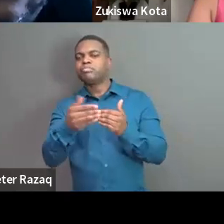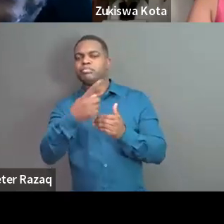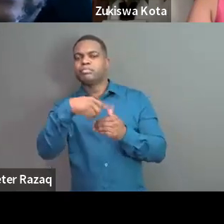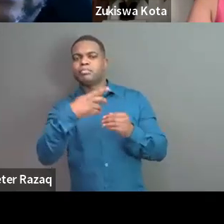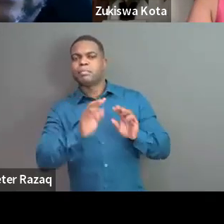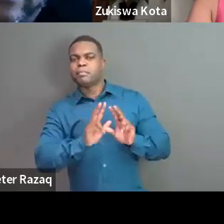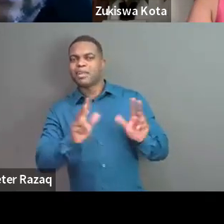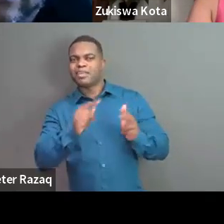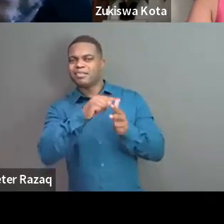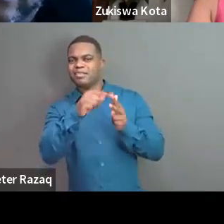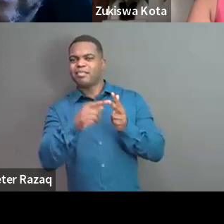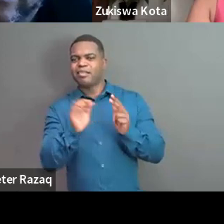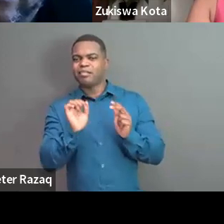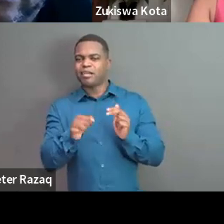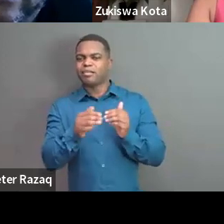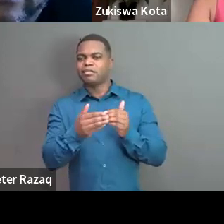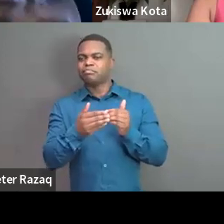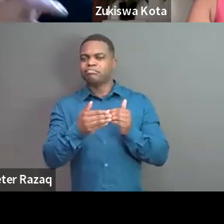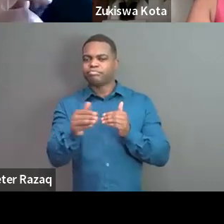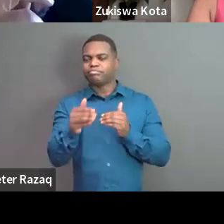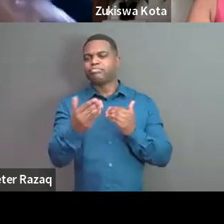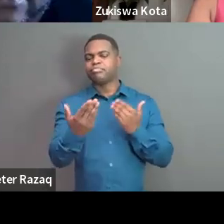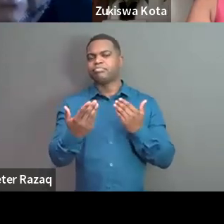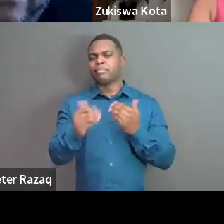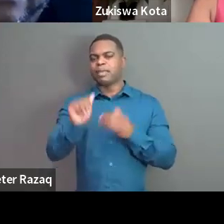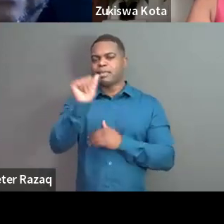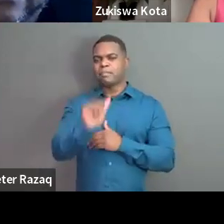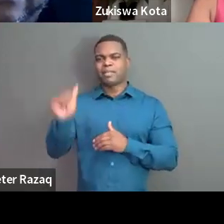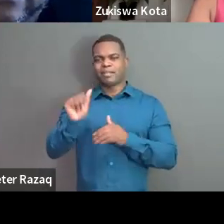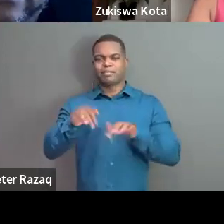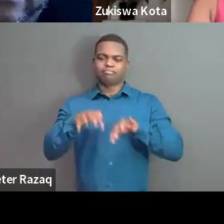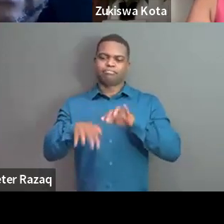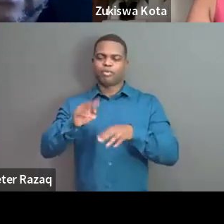people who registered for the session in advance that we haven't been able to get to.